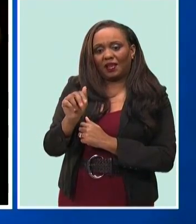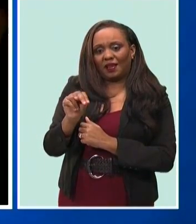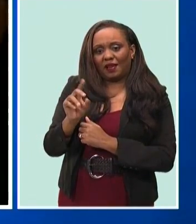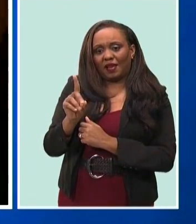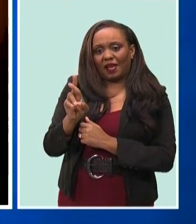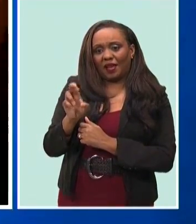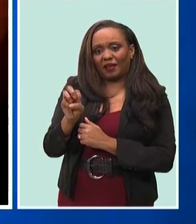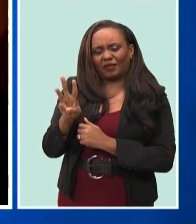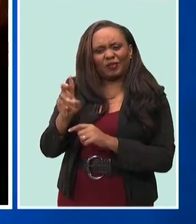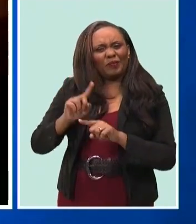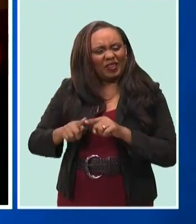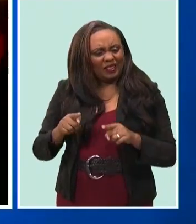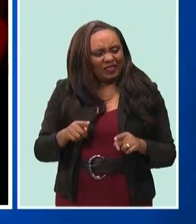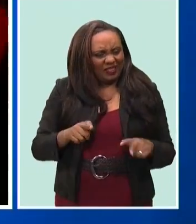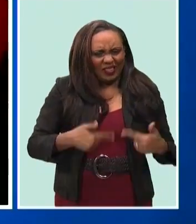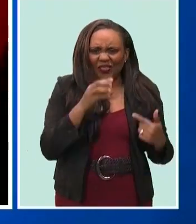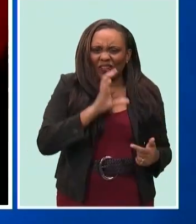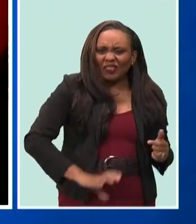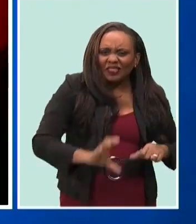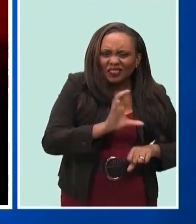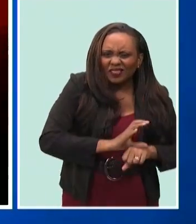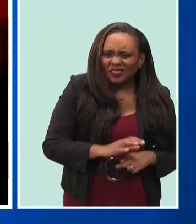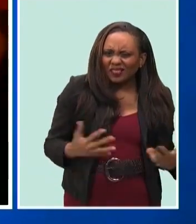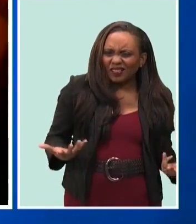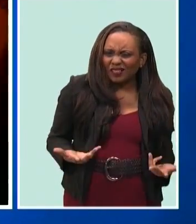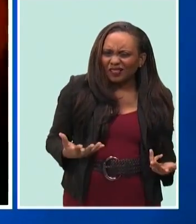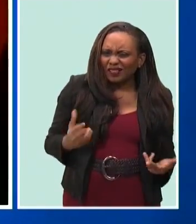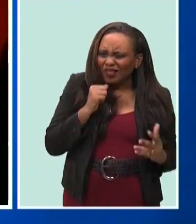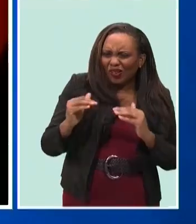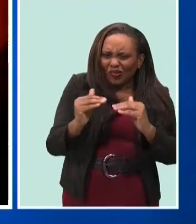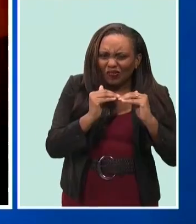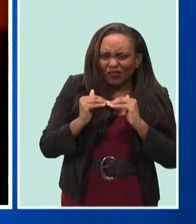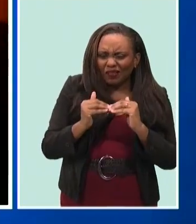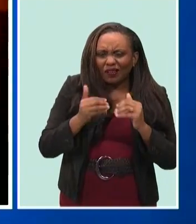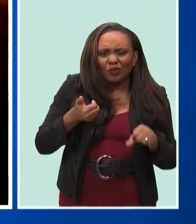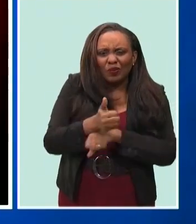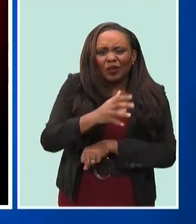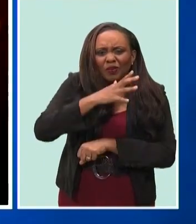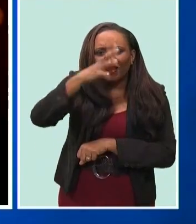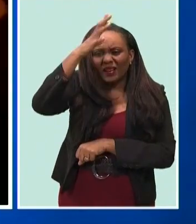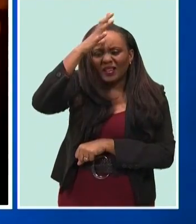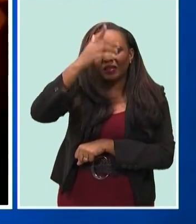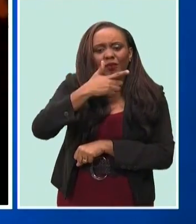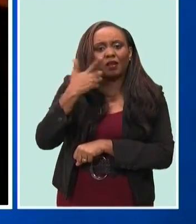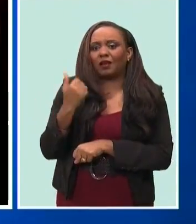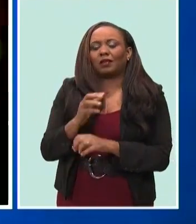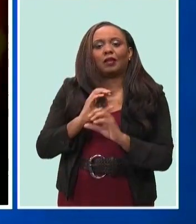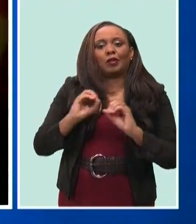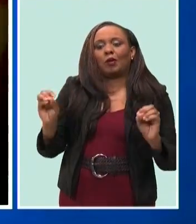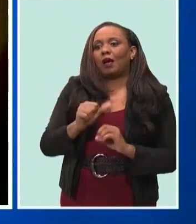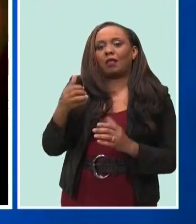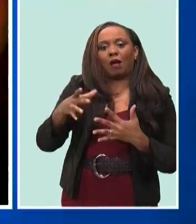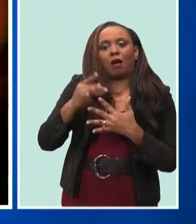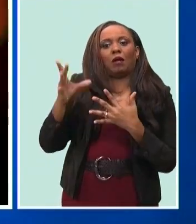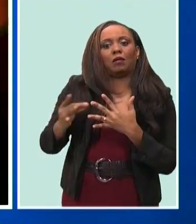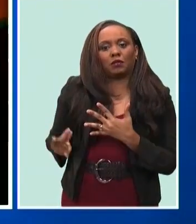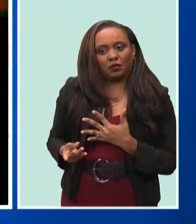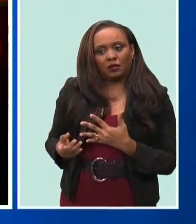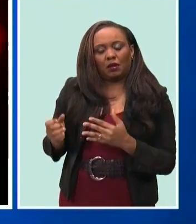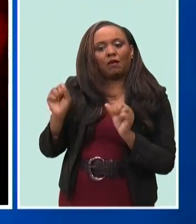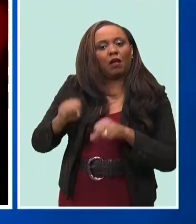when they live in Christchurch. Carol says it's not fair to blame parents as no options in their catchment area were